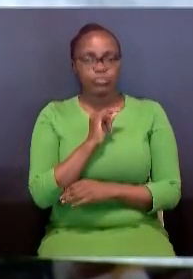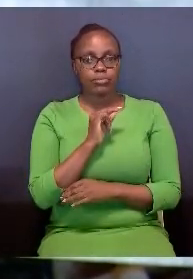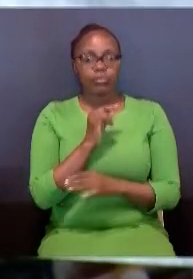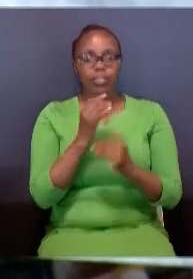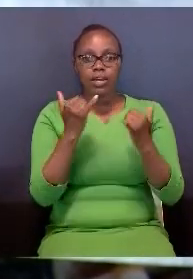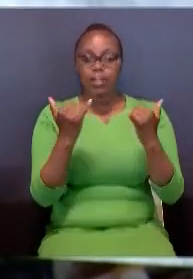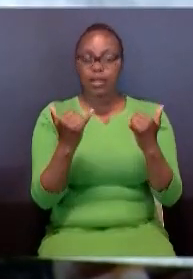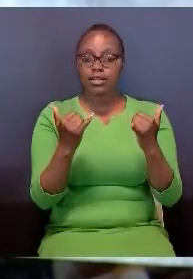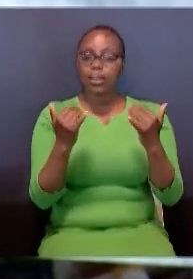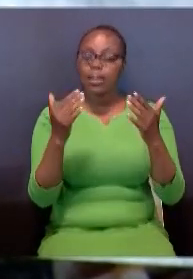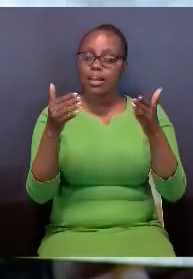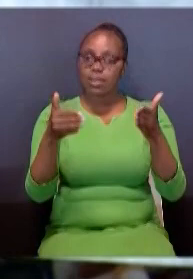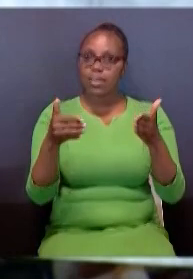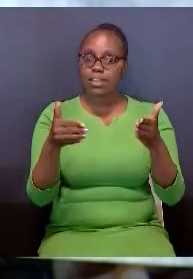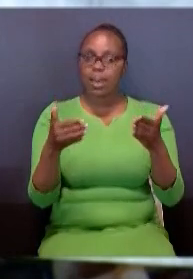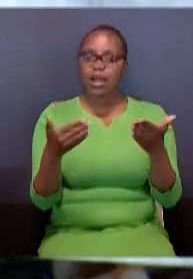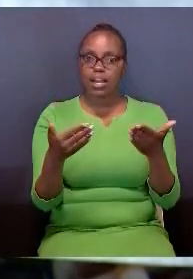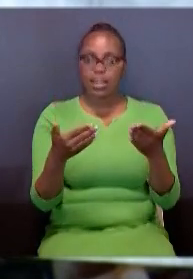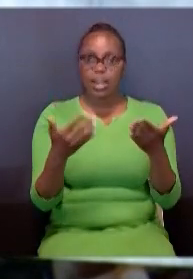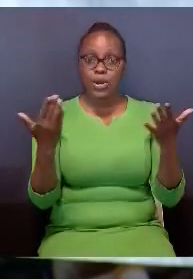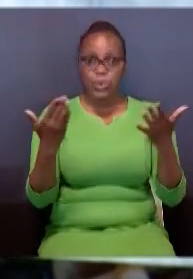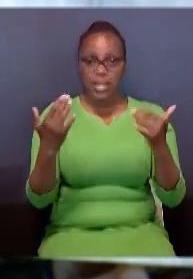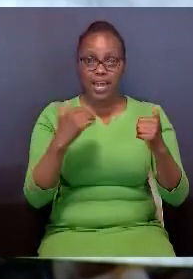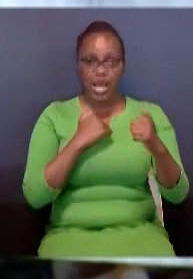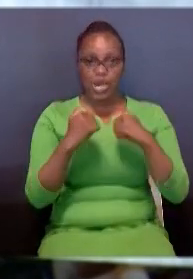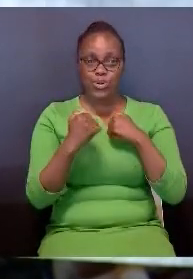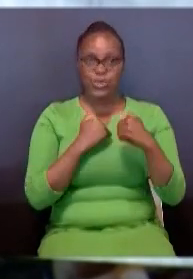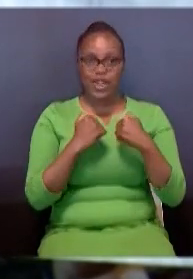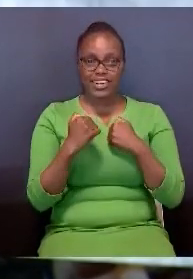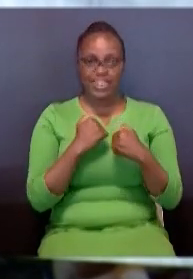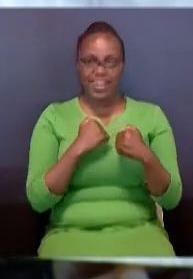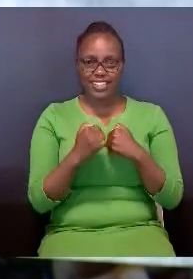right here in Rwanda.